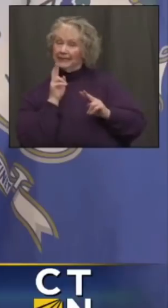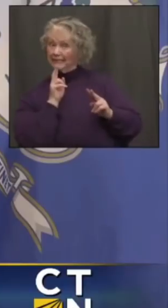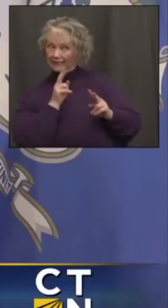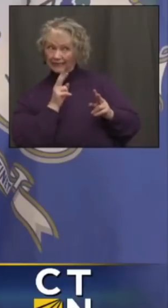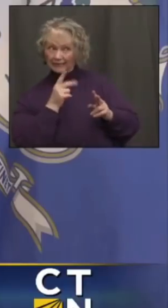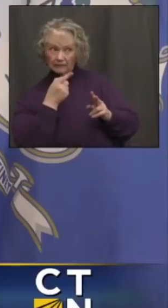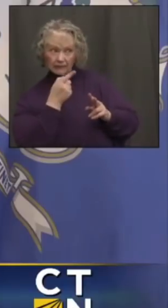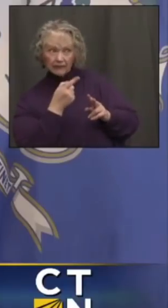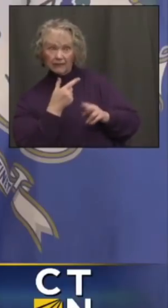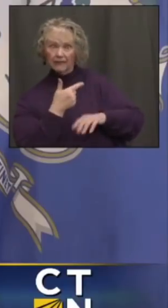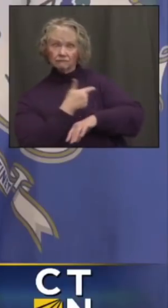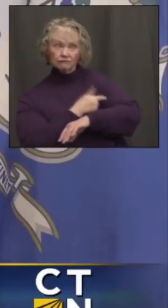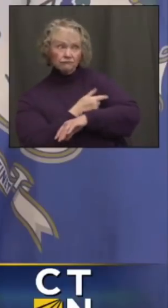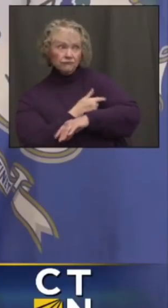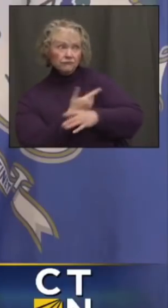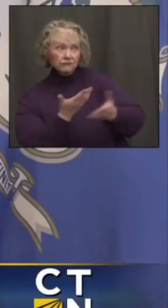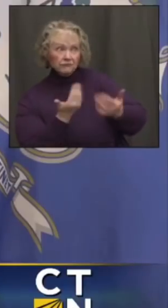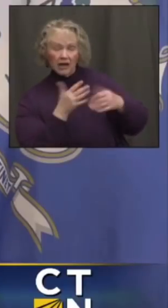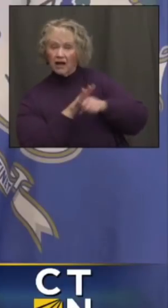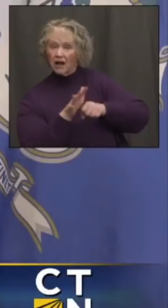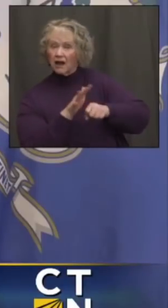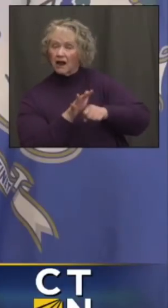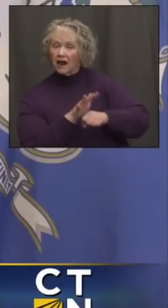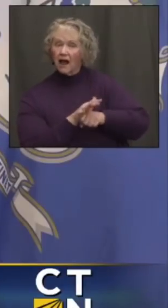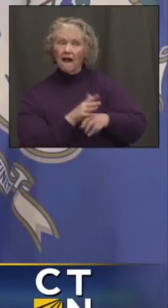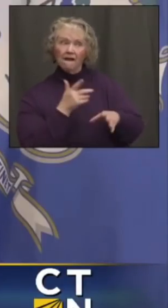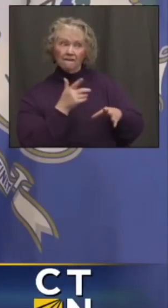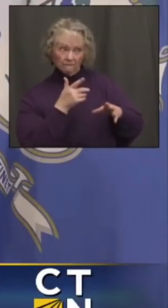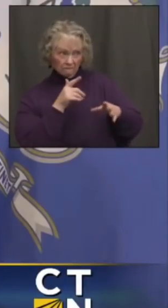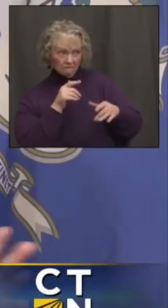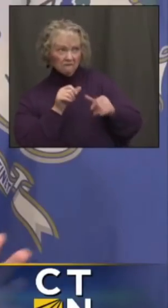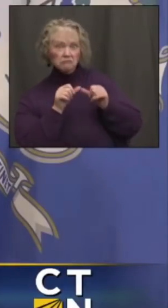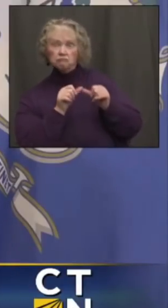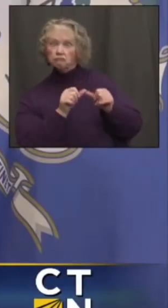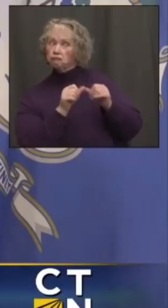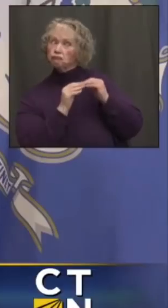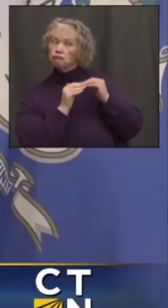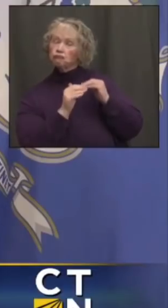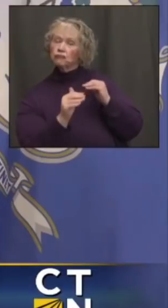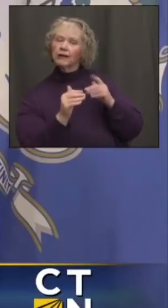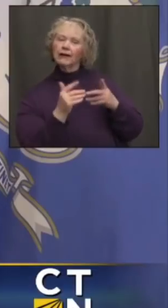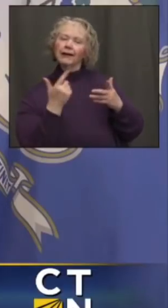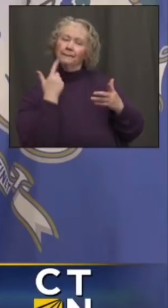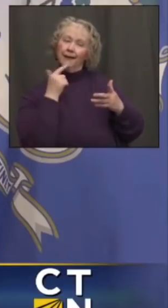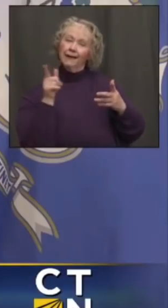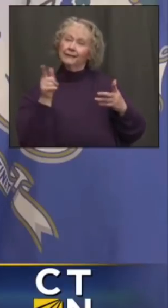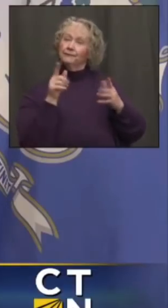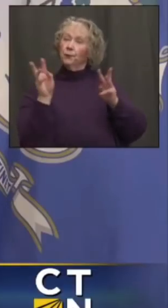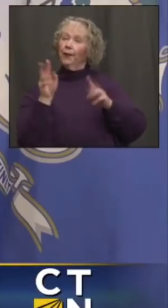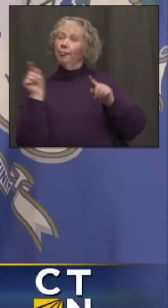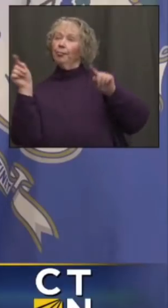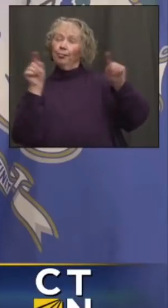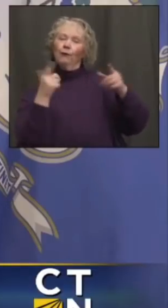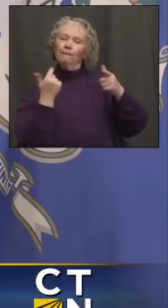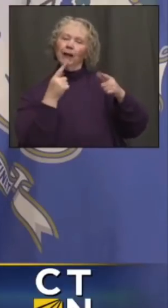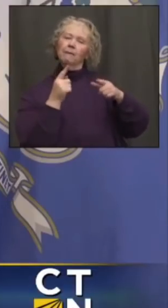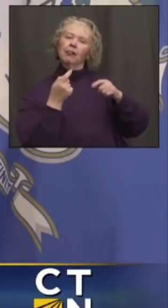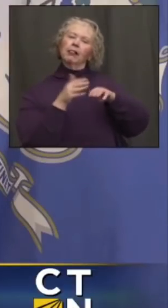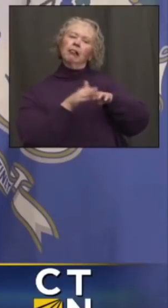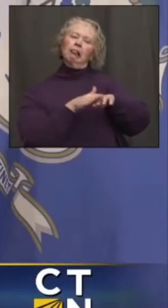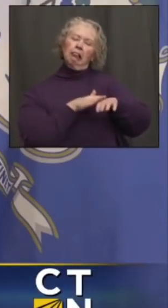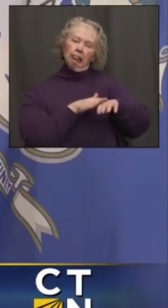that would be an announcement in 10 days, or do you think within 10 days that group could open up? I think it'd be an announcement,